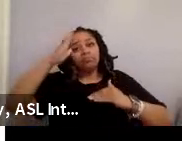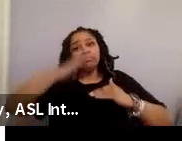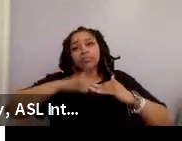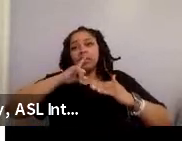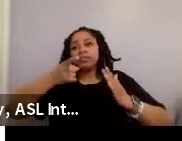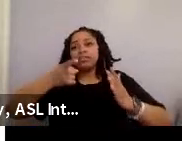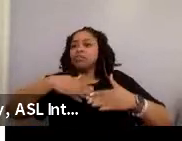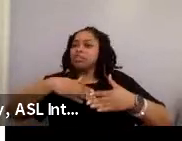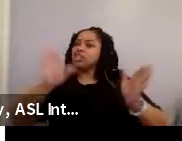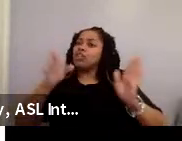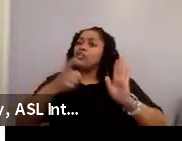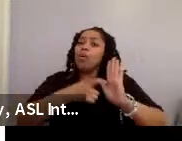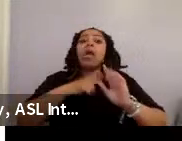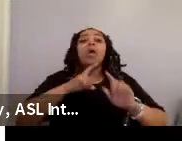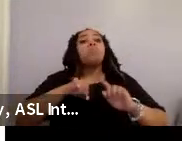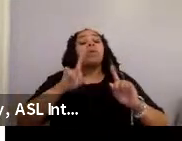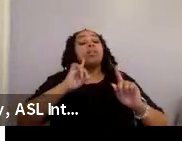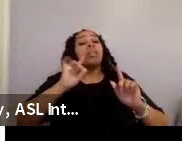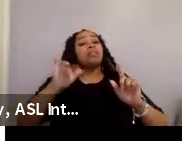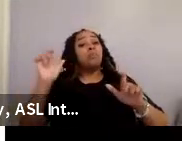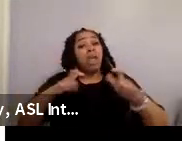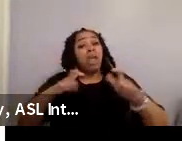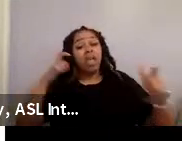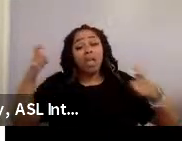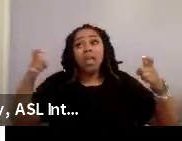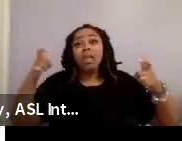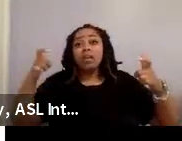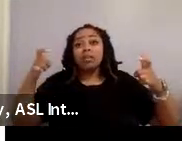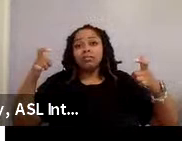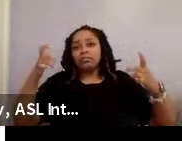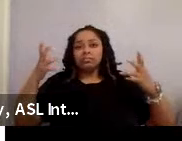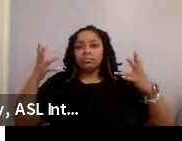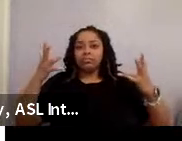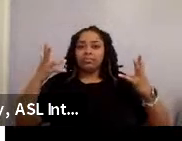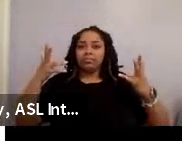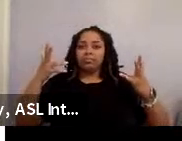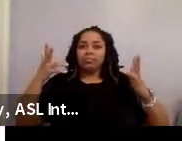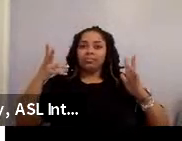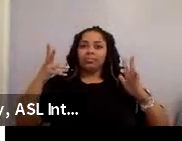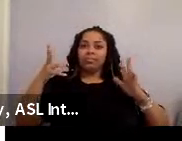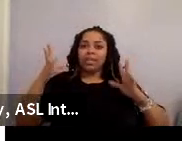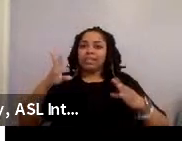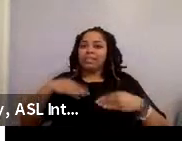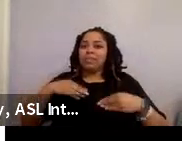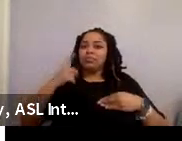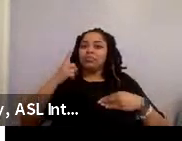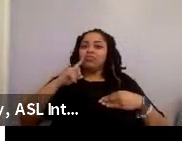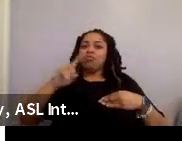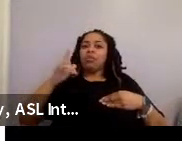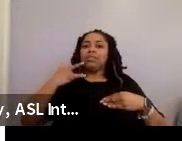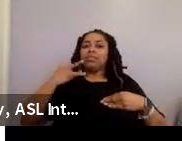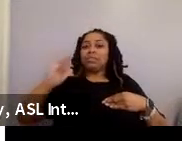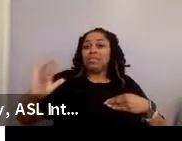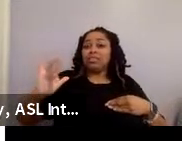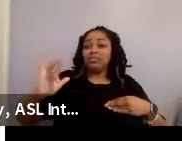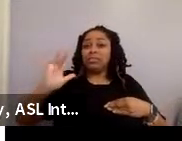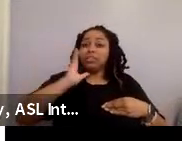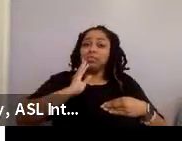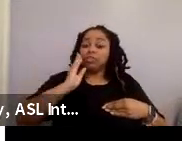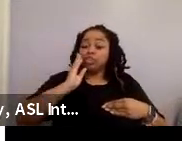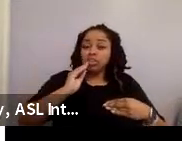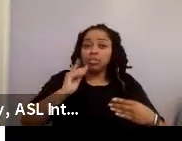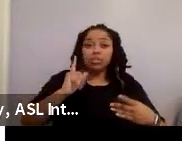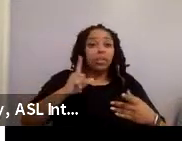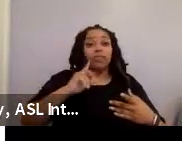requirement. But there's a pretty big, I'll say caveat again, a pretty big exception for sensory experience. If